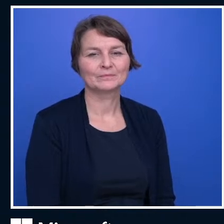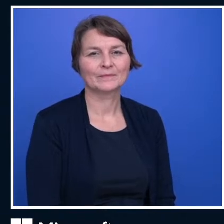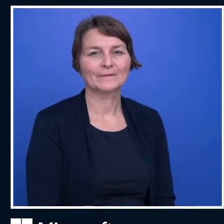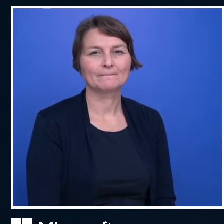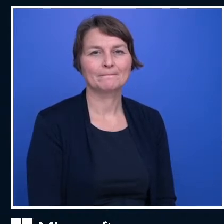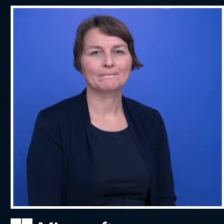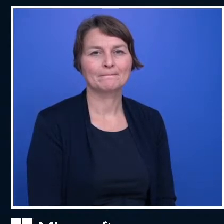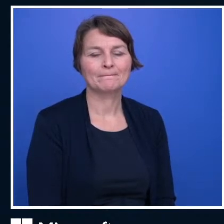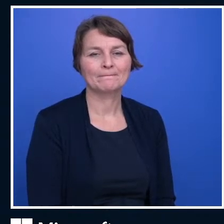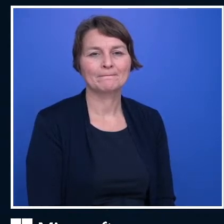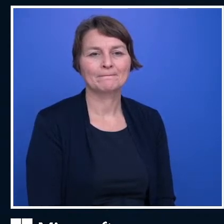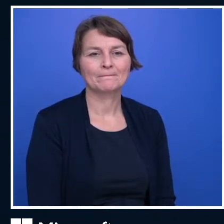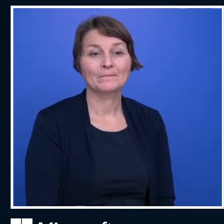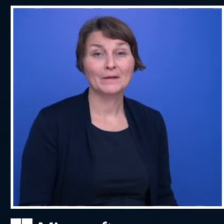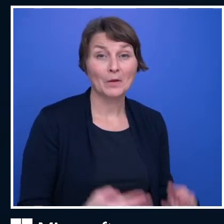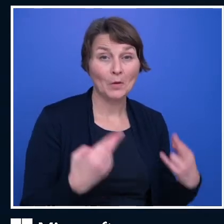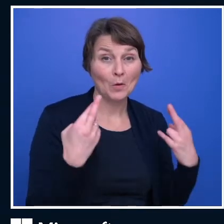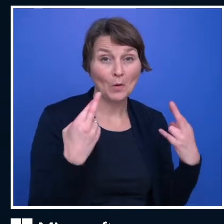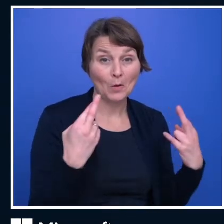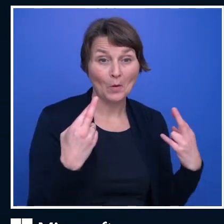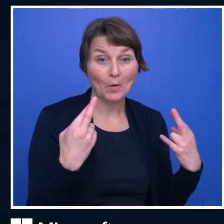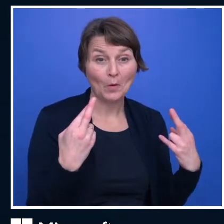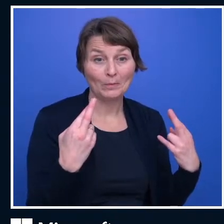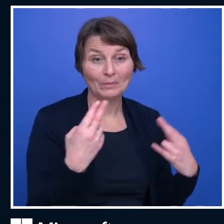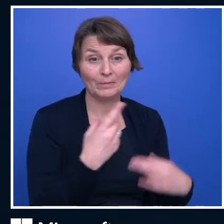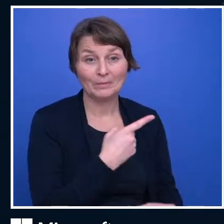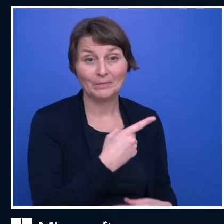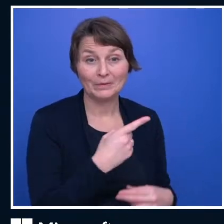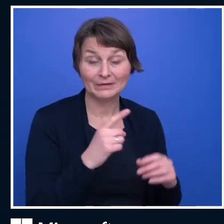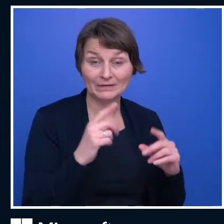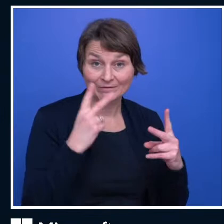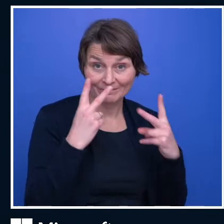I hope my VS Code window is visible.